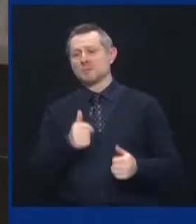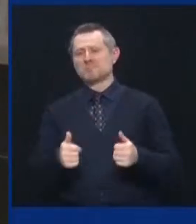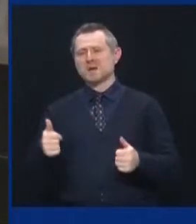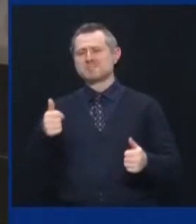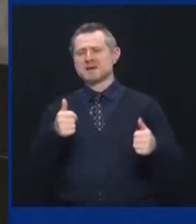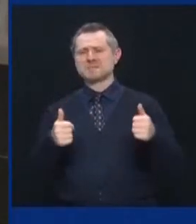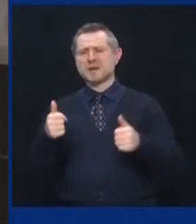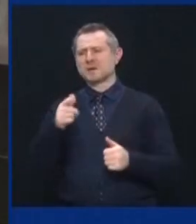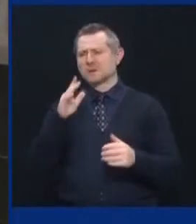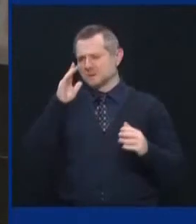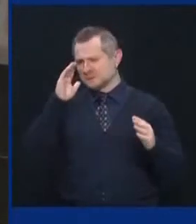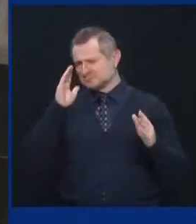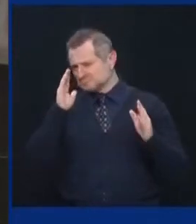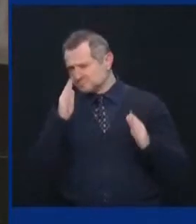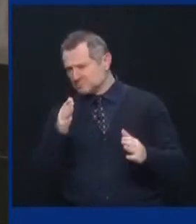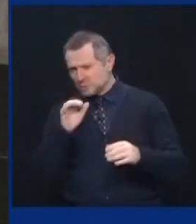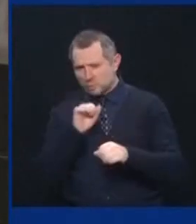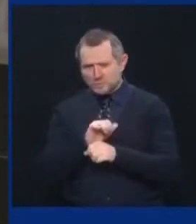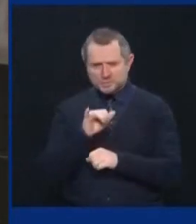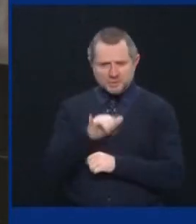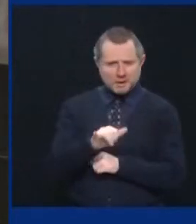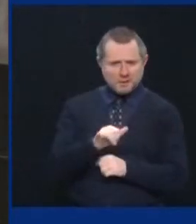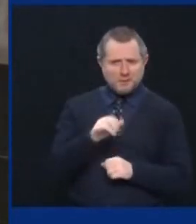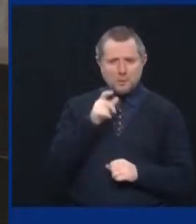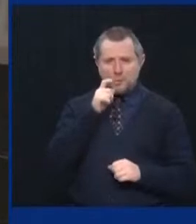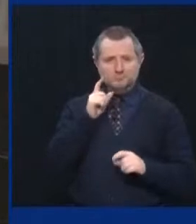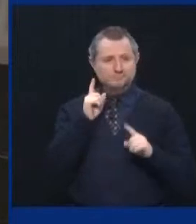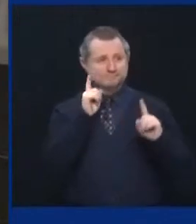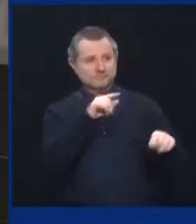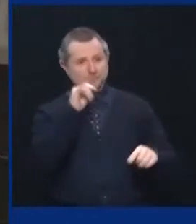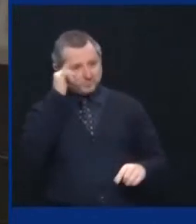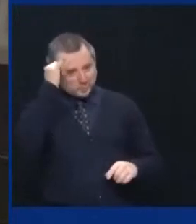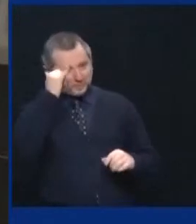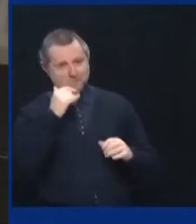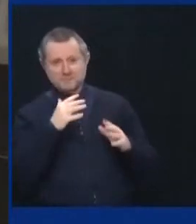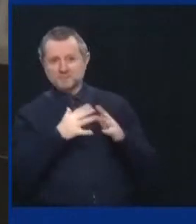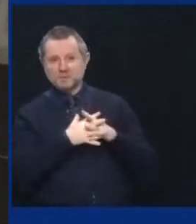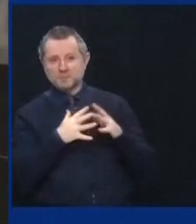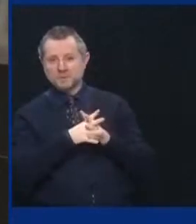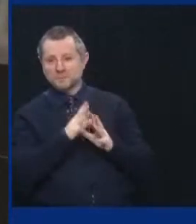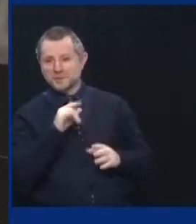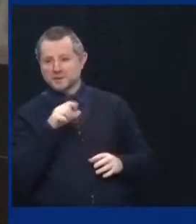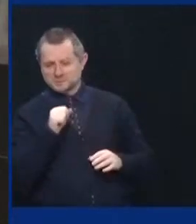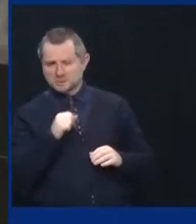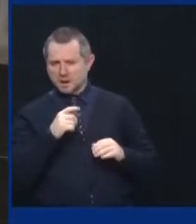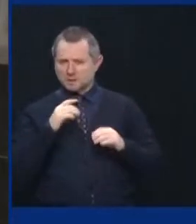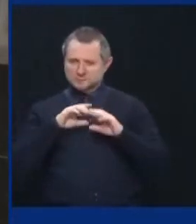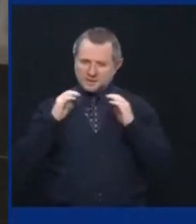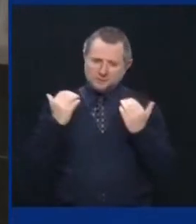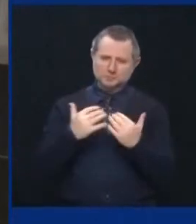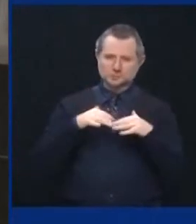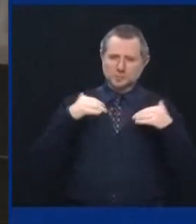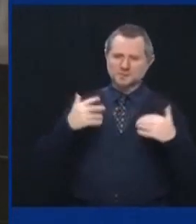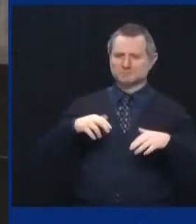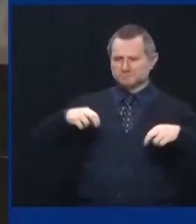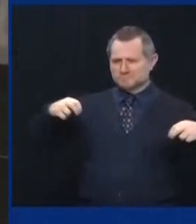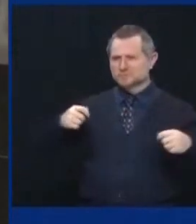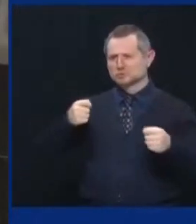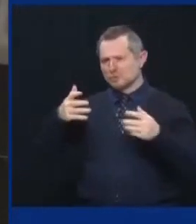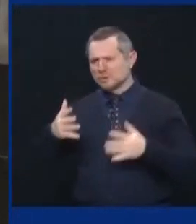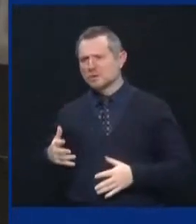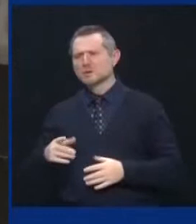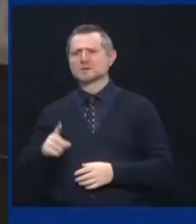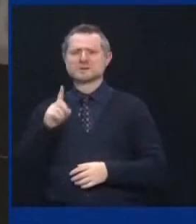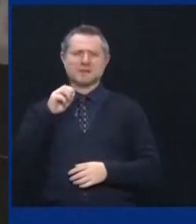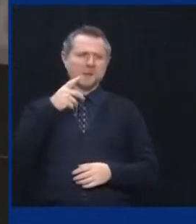effort to allow fans at the Buffalo Bills playoff game, the state budget director, state Department of Health director. We're already seeing